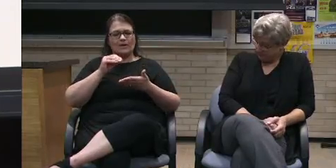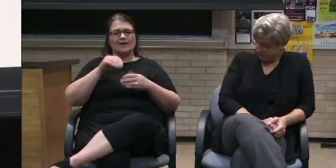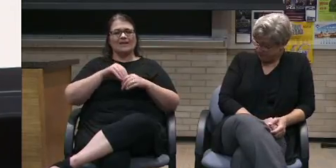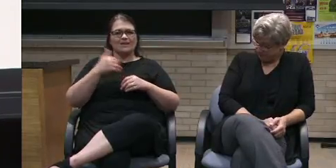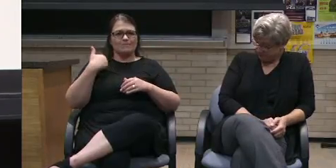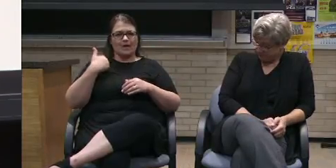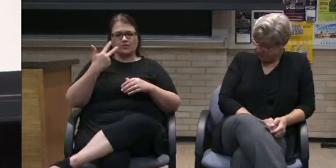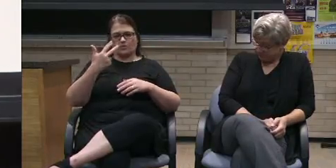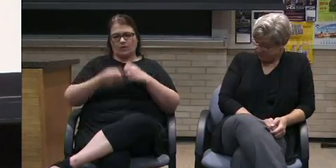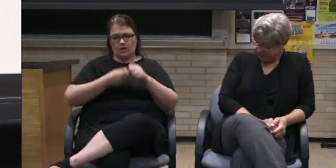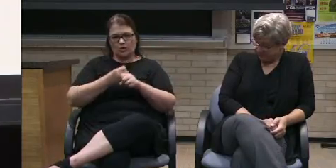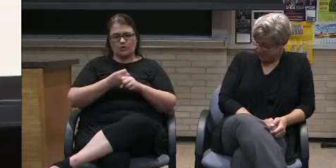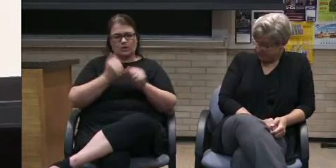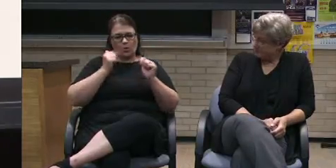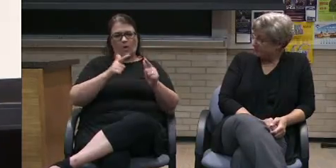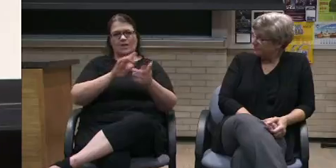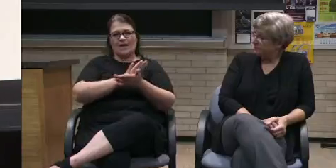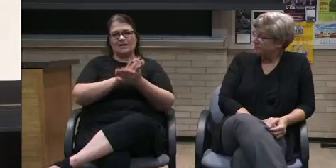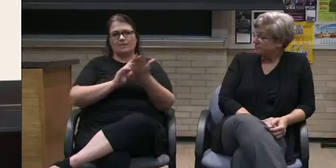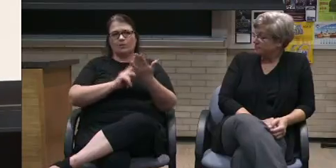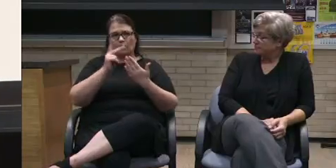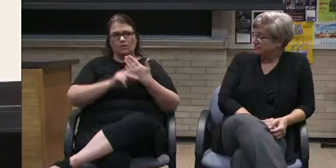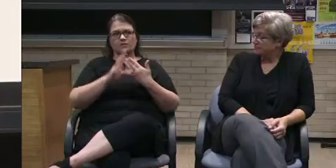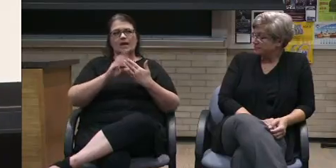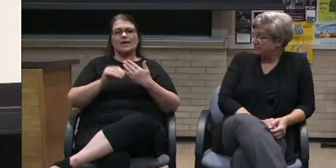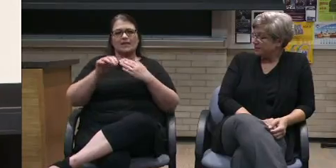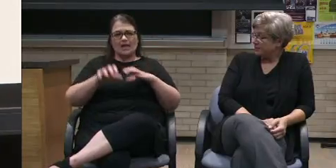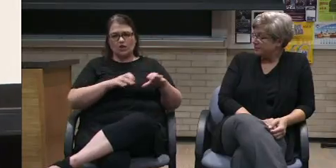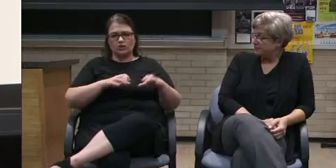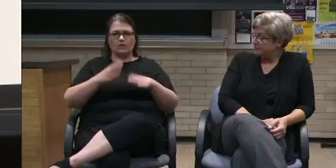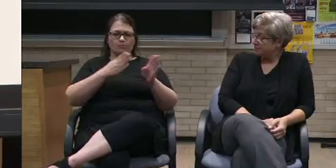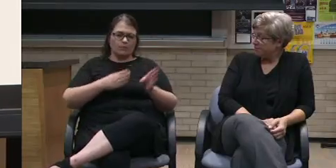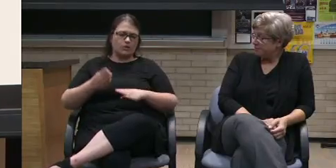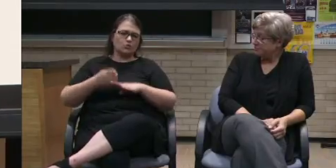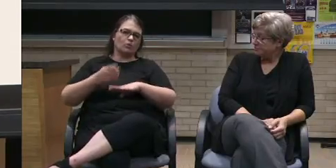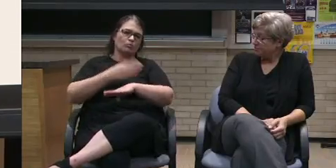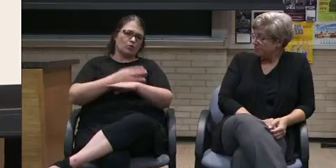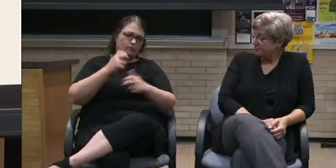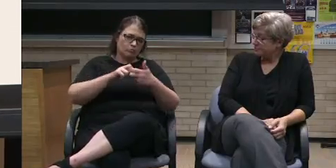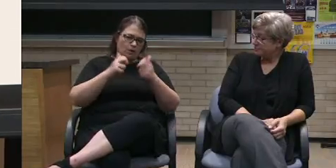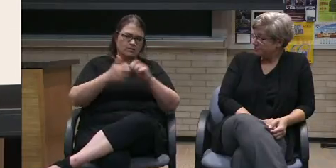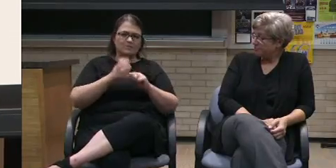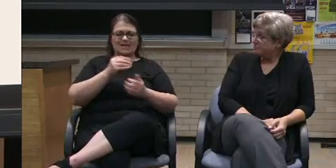every academic program, as well as the action plans to improve problems and the dollars that